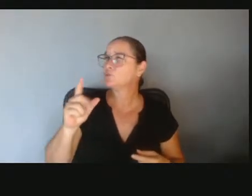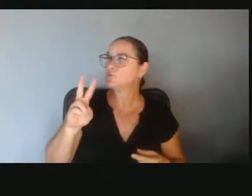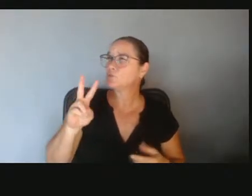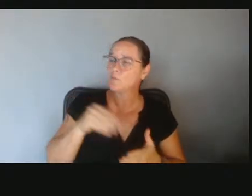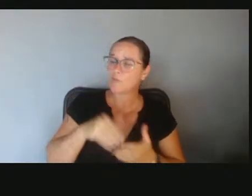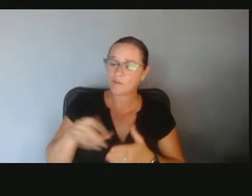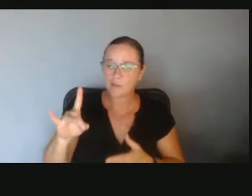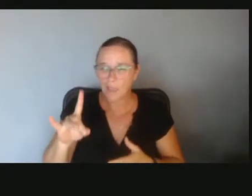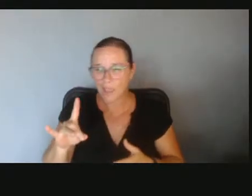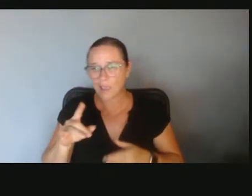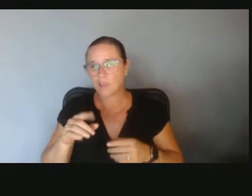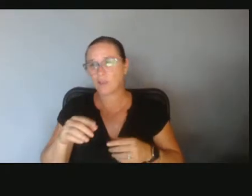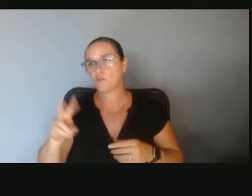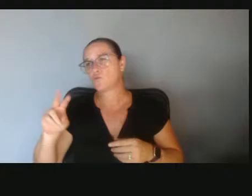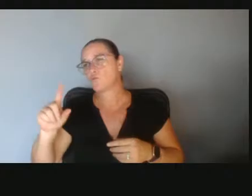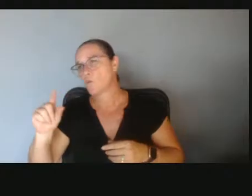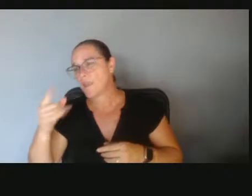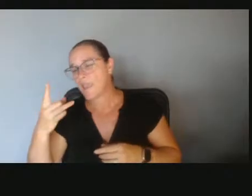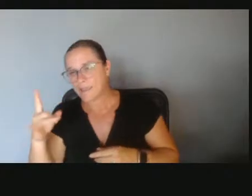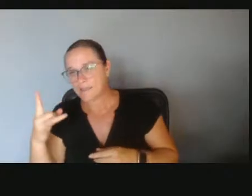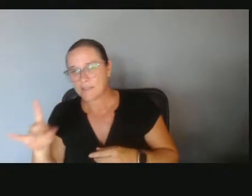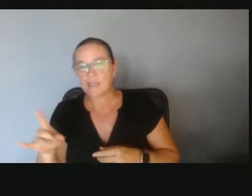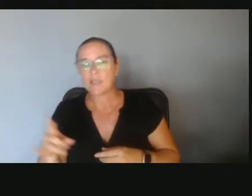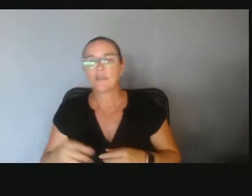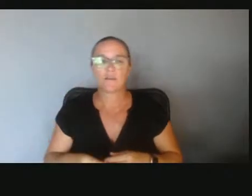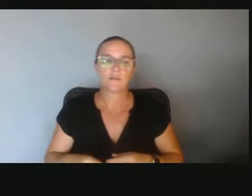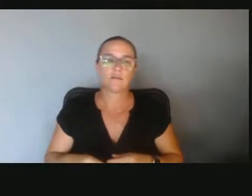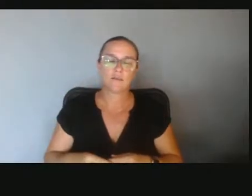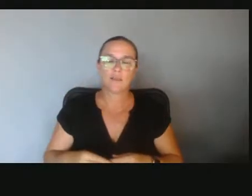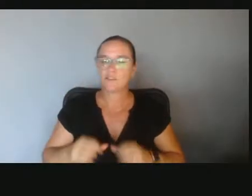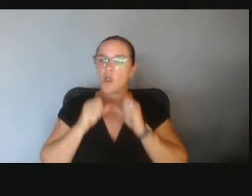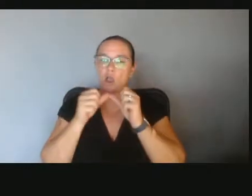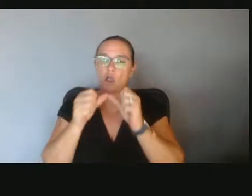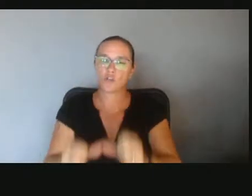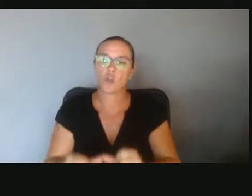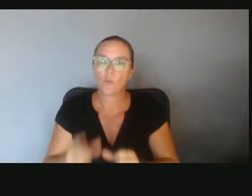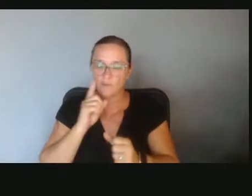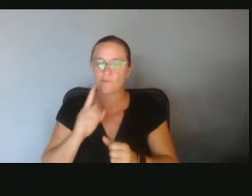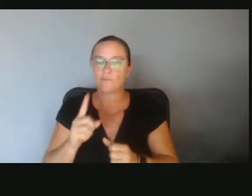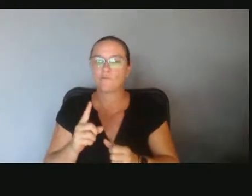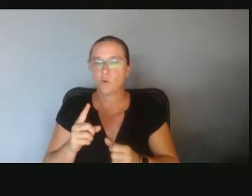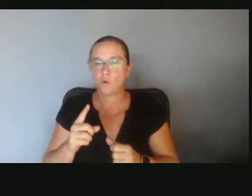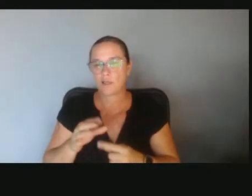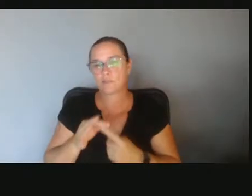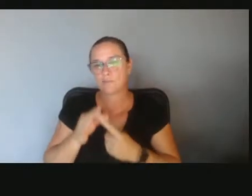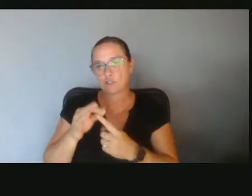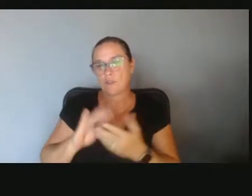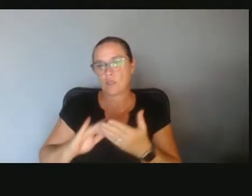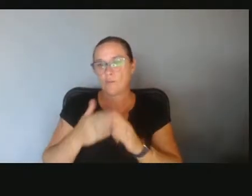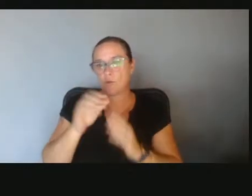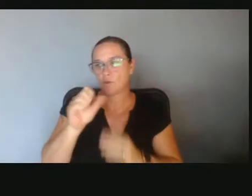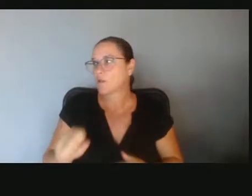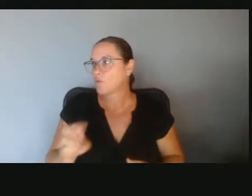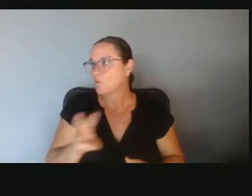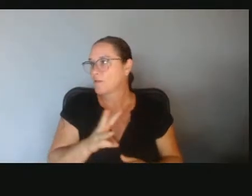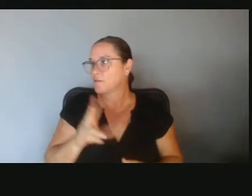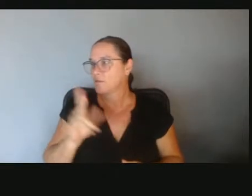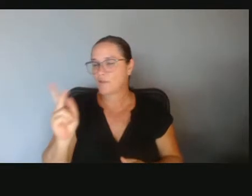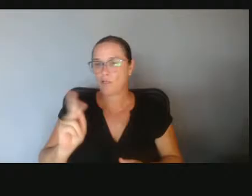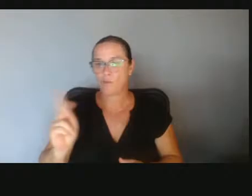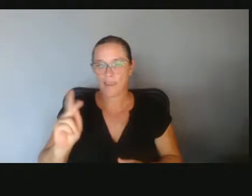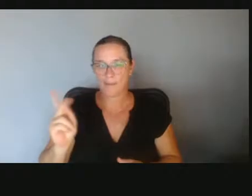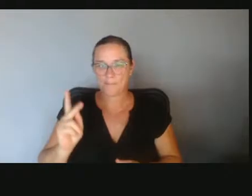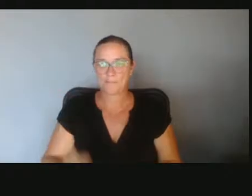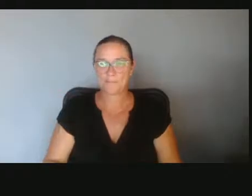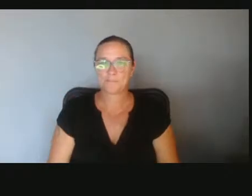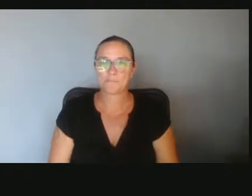new problem, but it is an ongoing, persistent problem for especially these communities southwest of Kīlauea and wrapping up the Kona